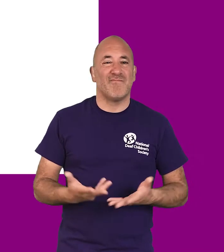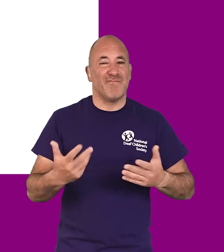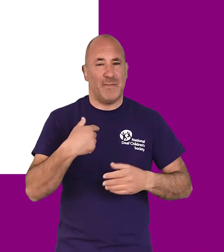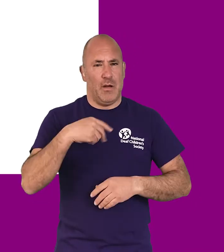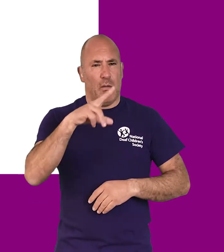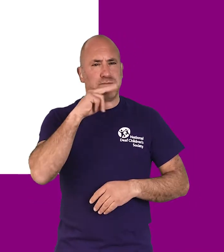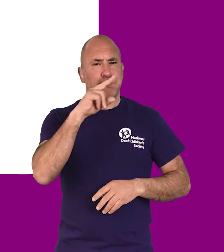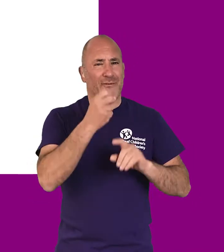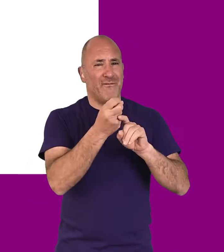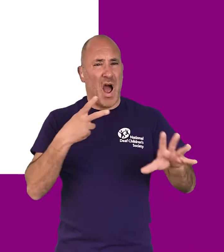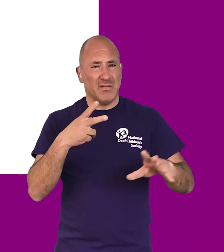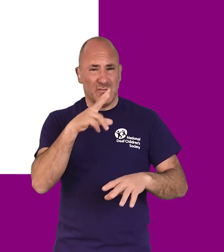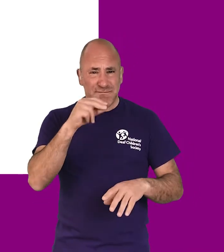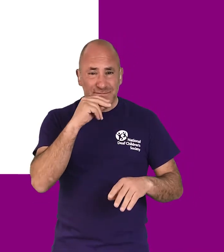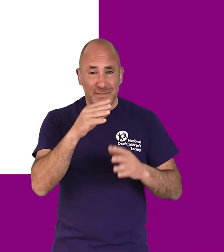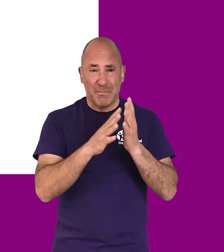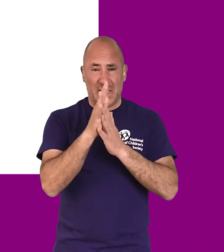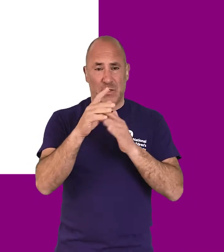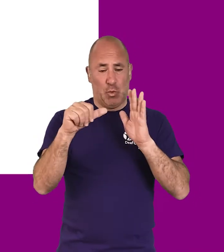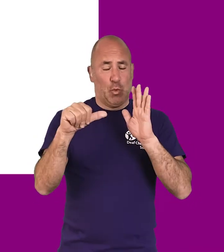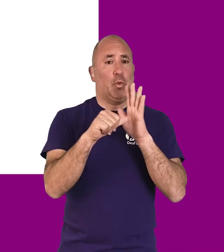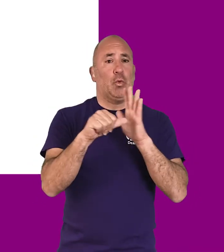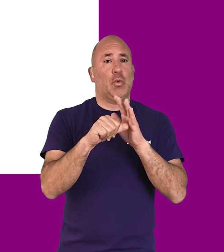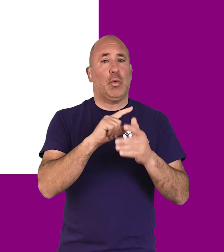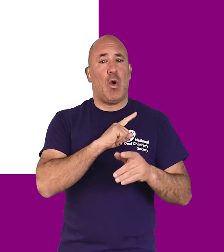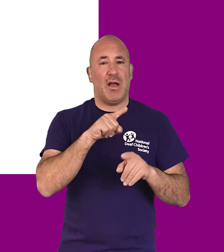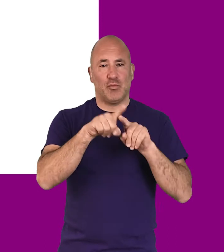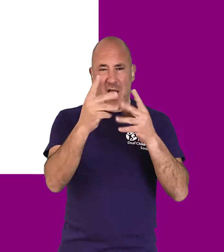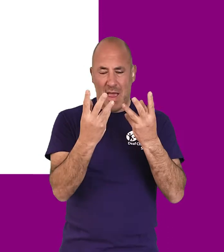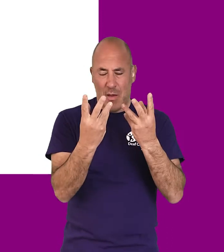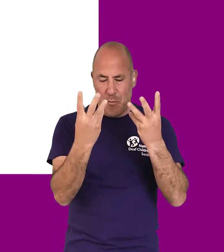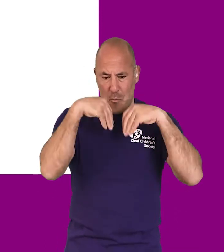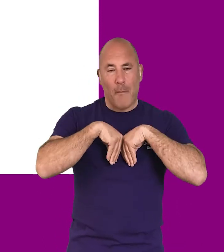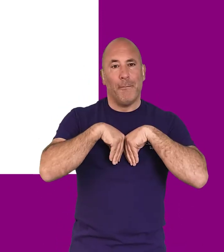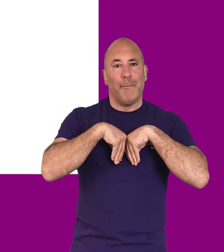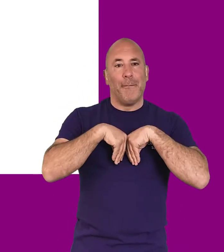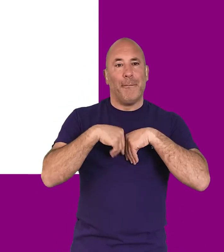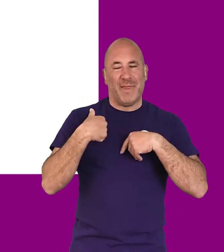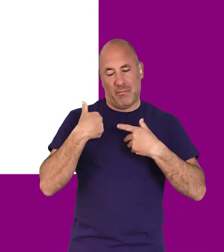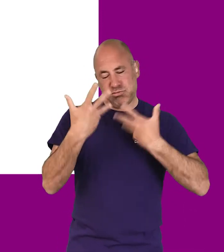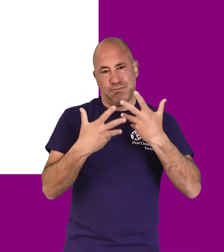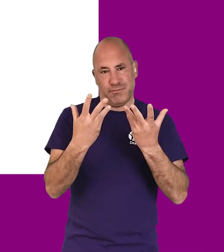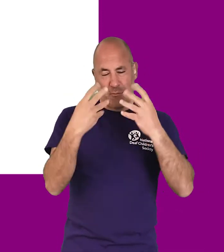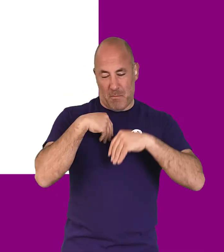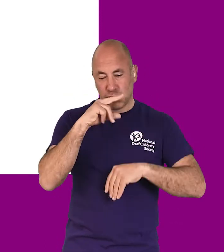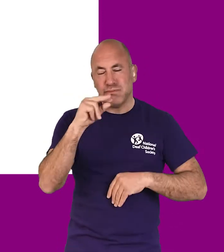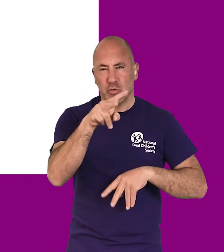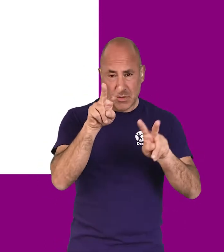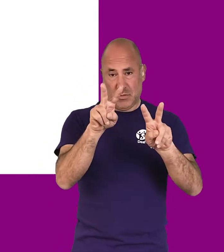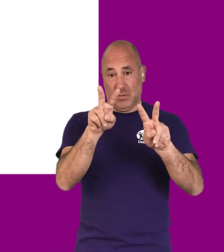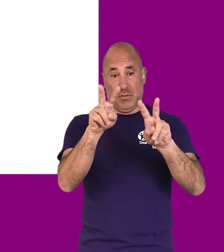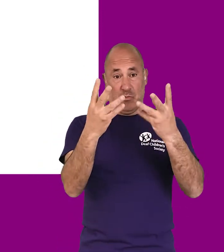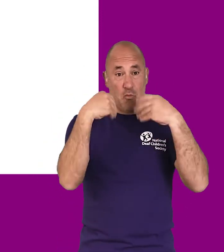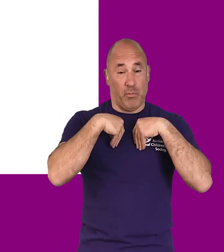If I spoke too fast, then that was going to be a problem in terms of trying to